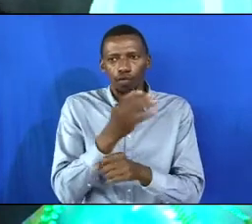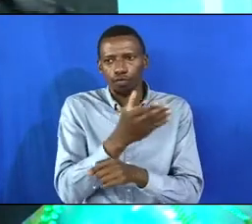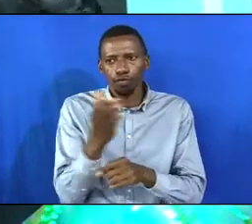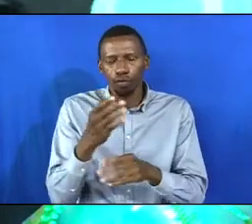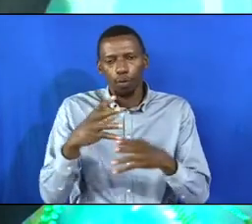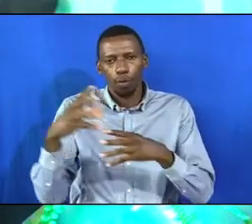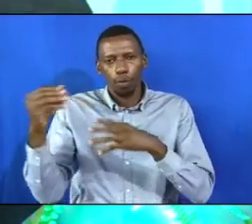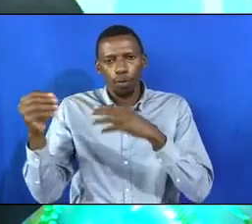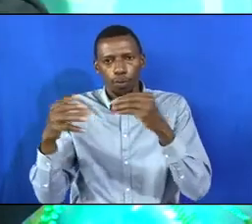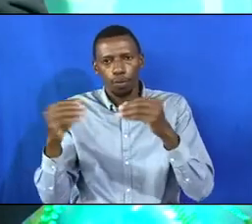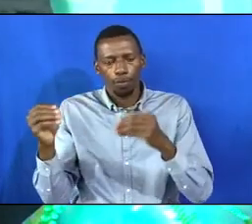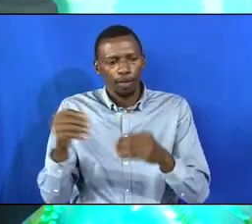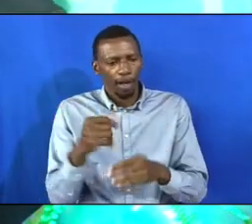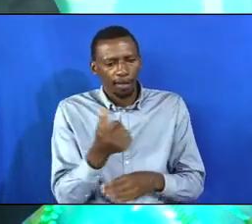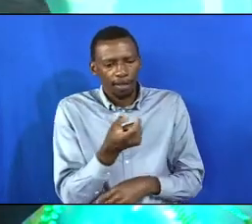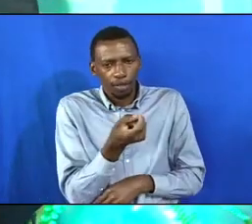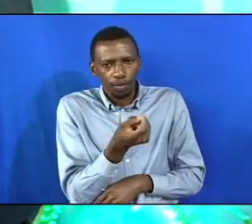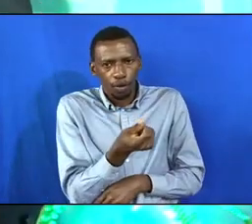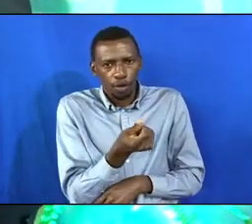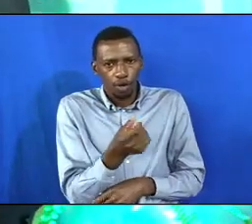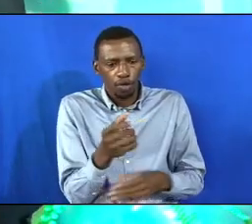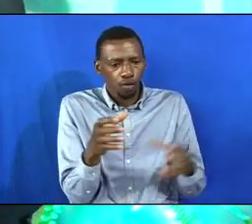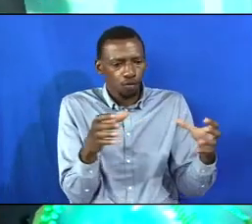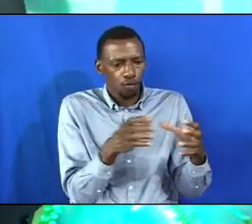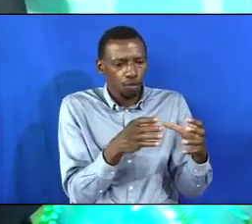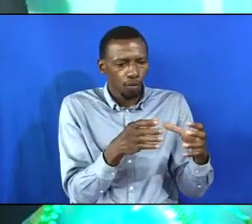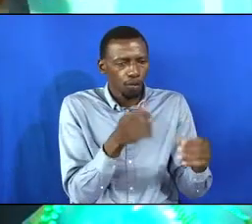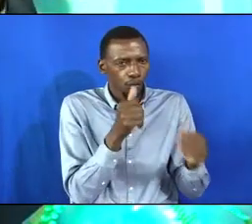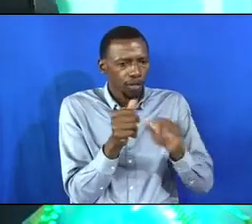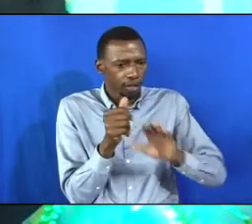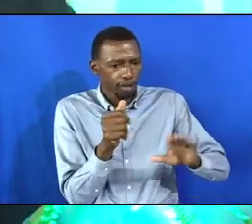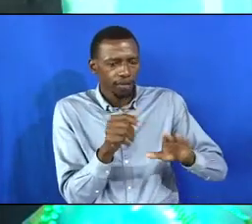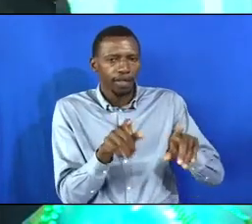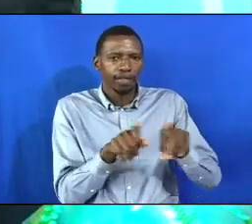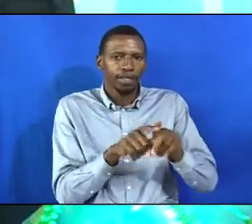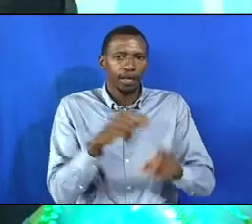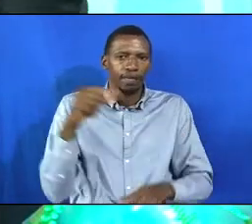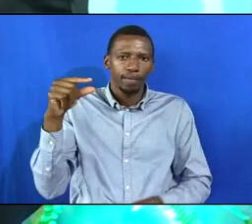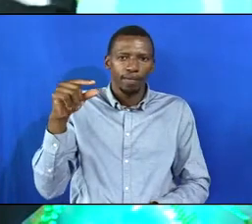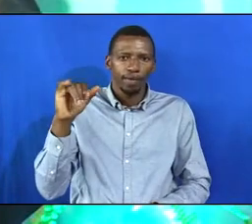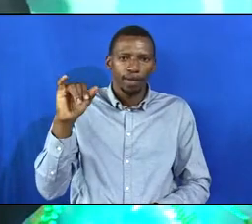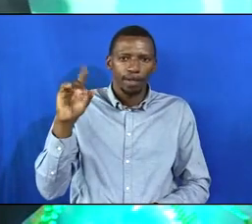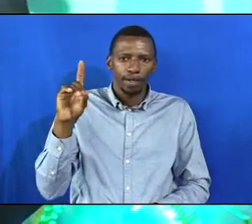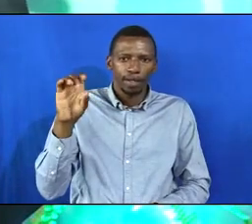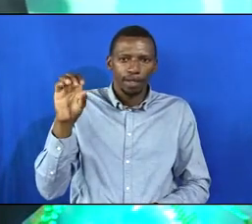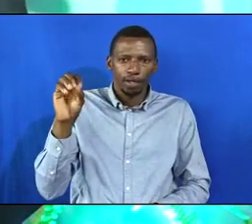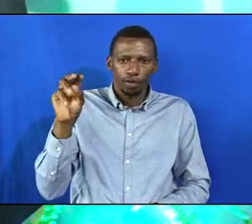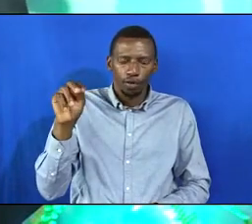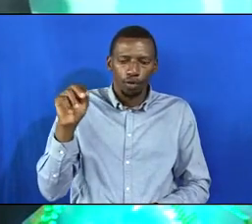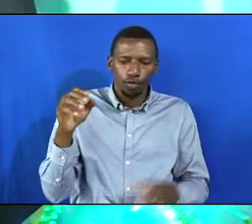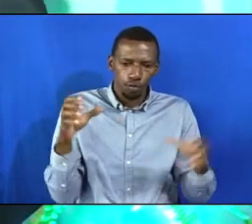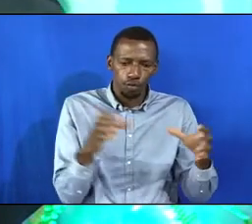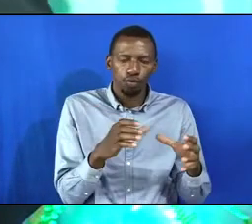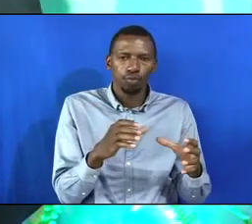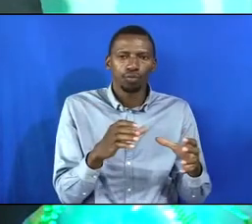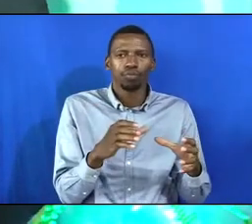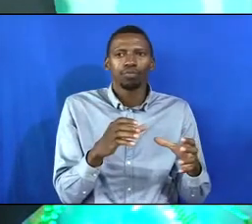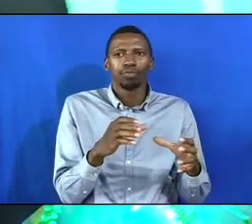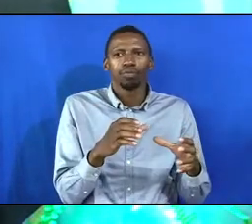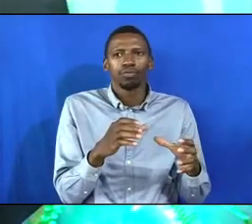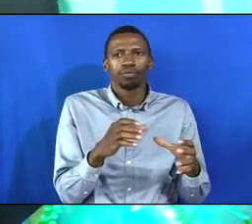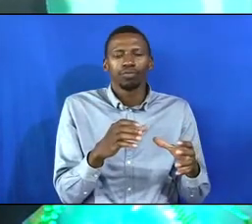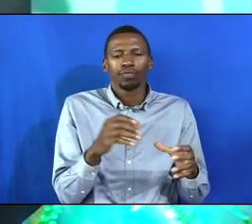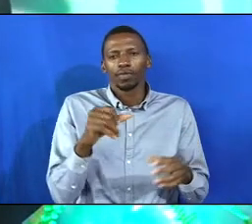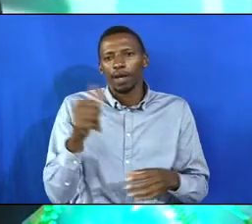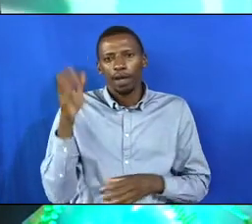will leave the little group that is remaining, like Gideon's group, and we will not spare those blessings. Then the other reason